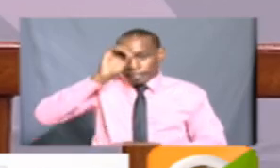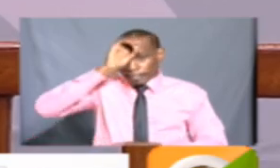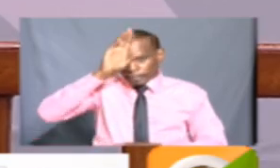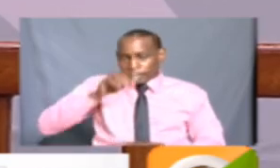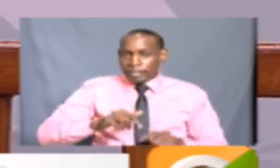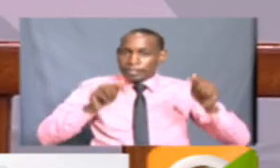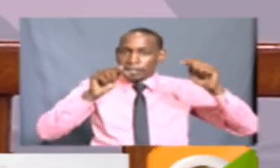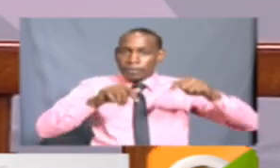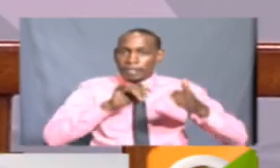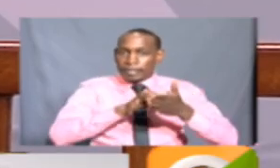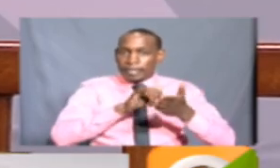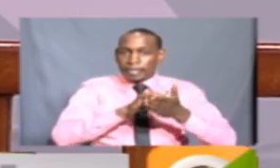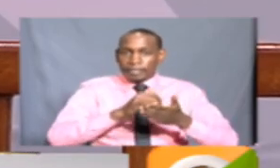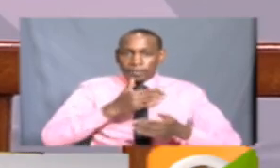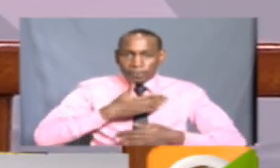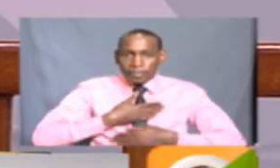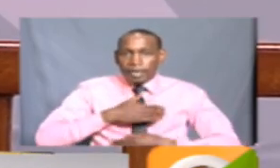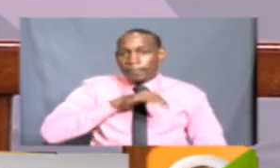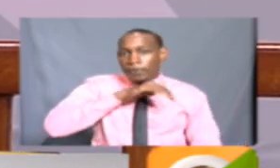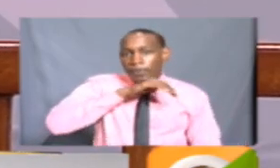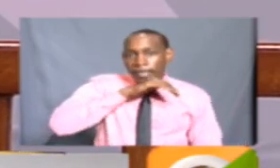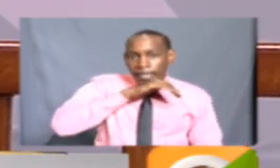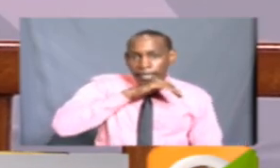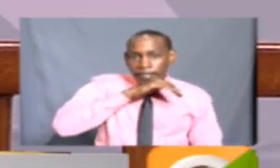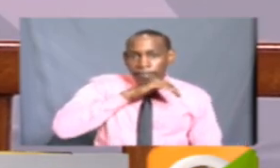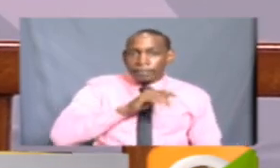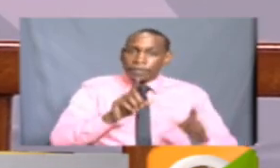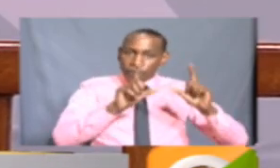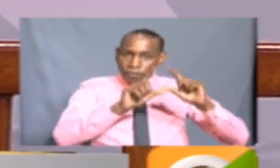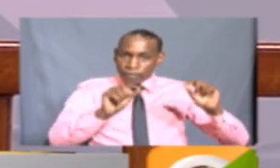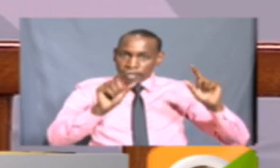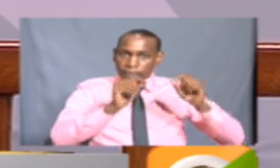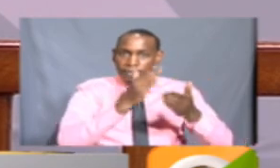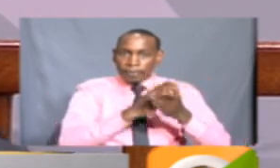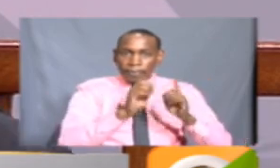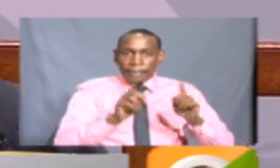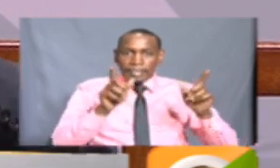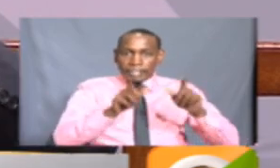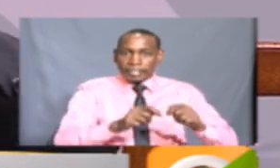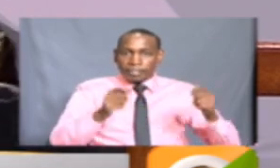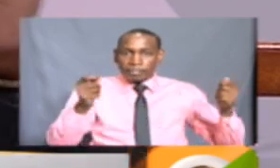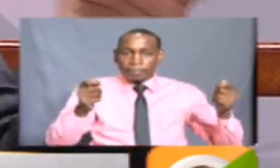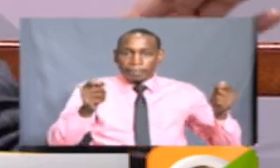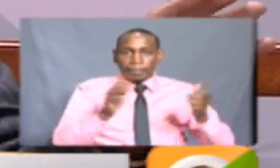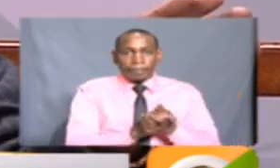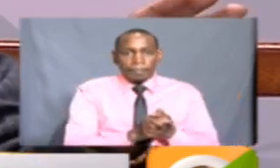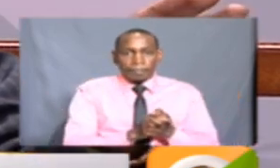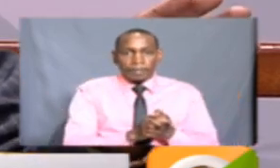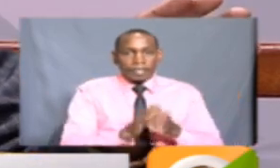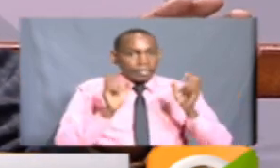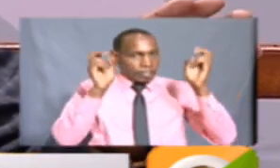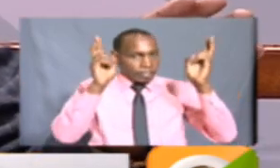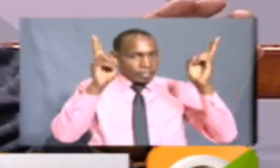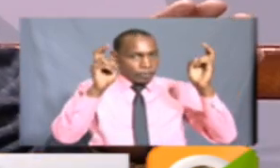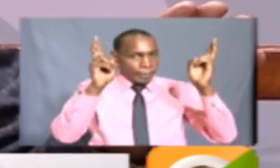not that Honorable Raila Odinga ought not to say this, but the newspapers screaming,